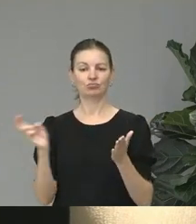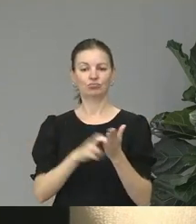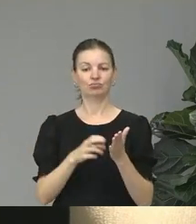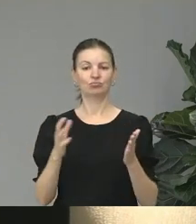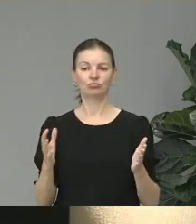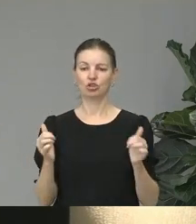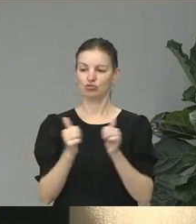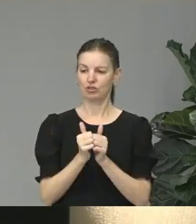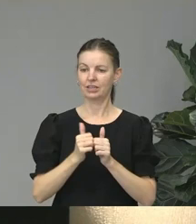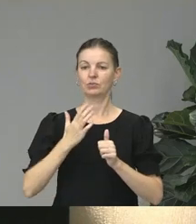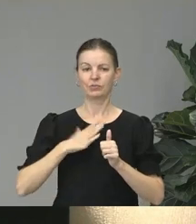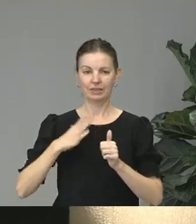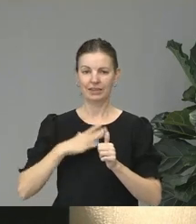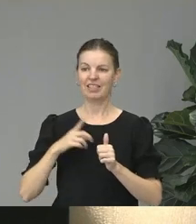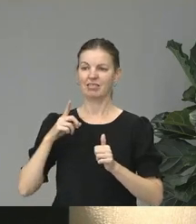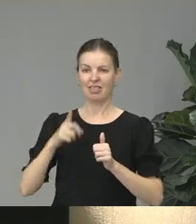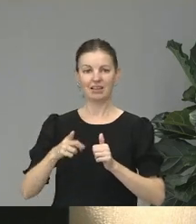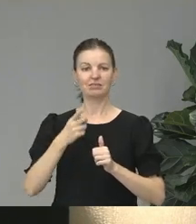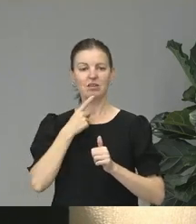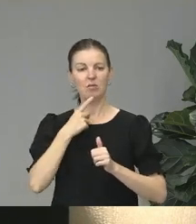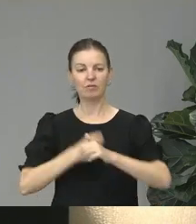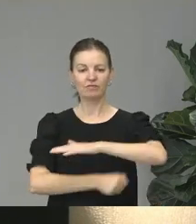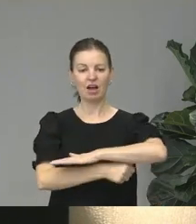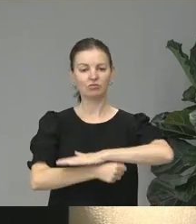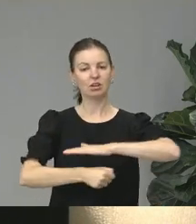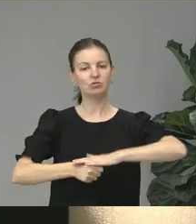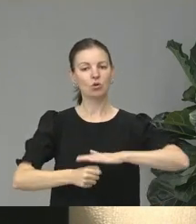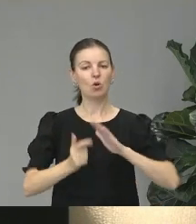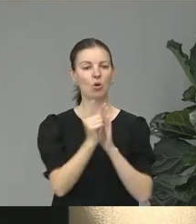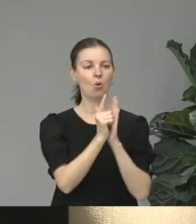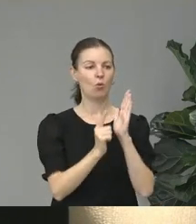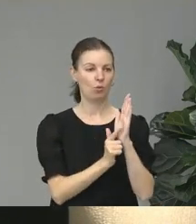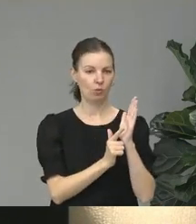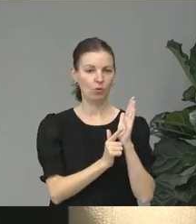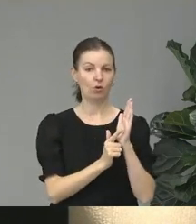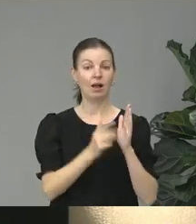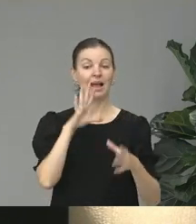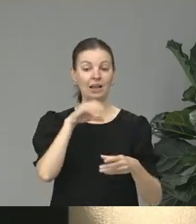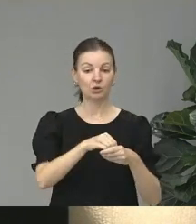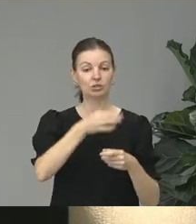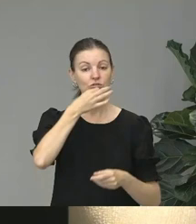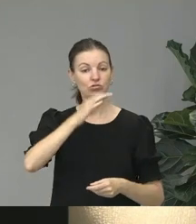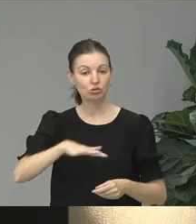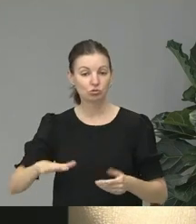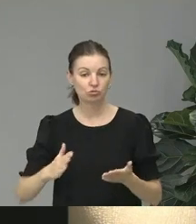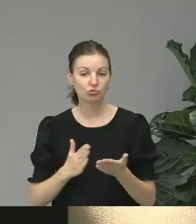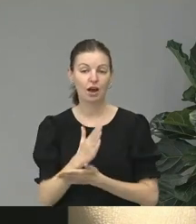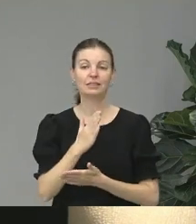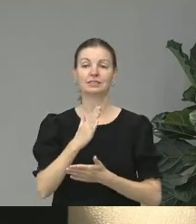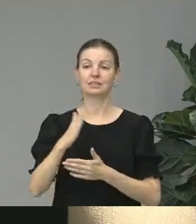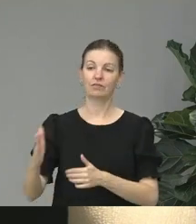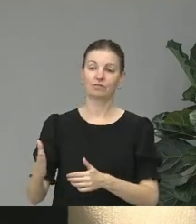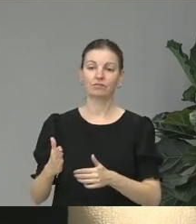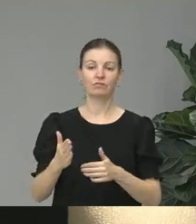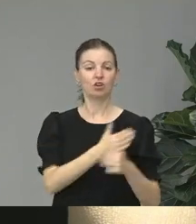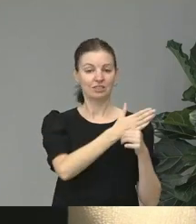supporting the need for this kind of foundational law. And, you know, that includes children's rights organisations, First Nations rights